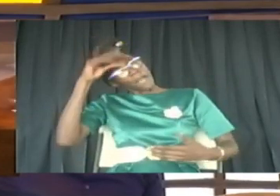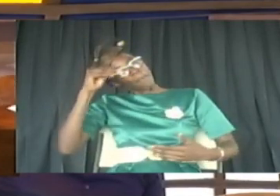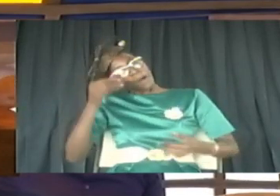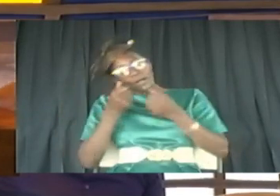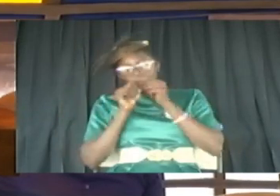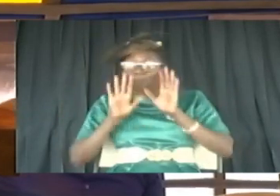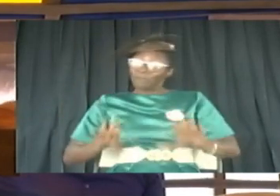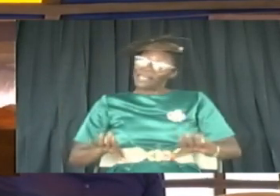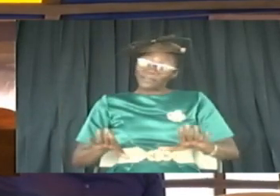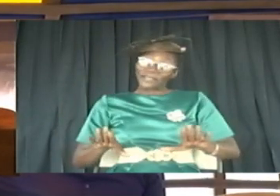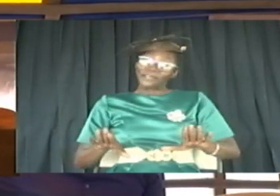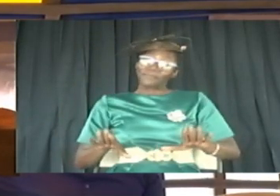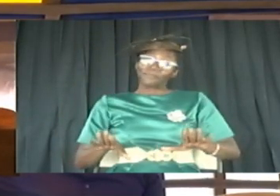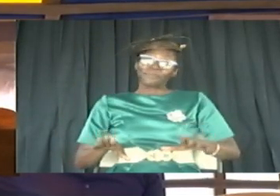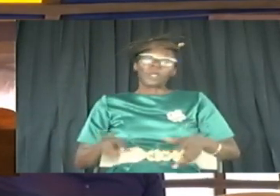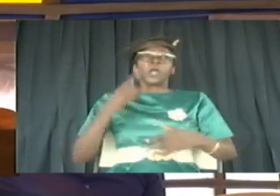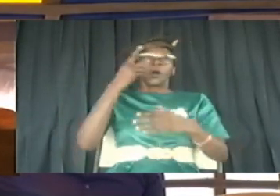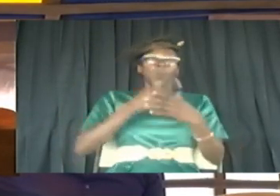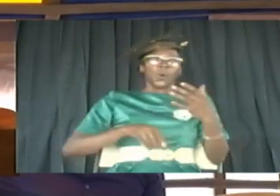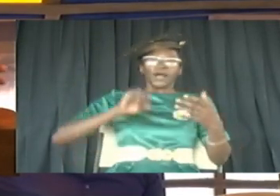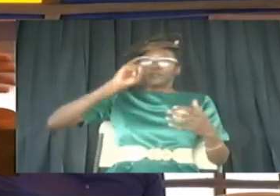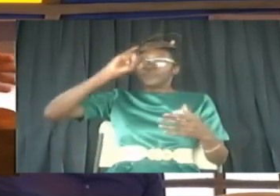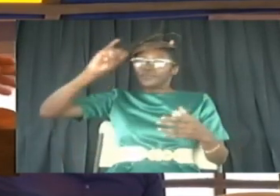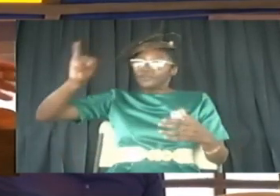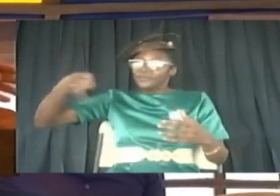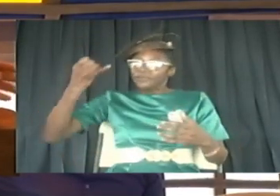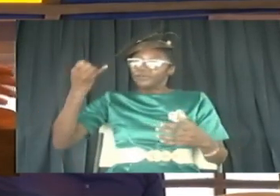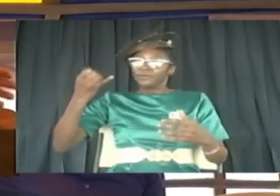what Joseph did, he took,